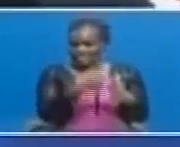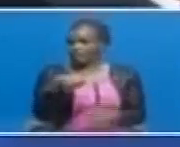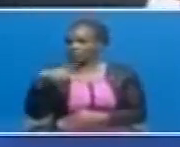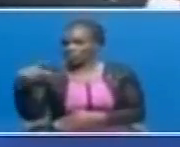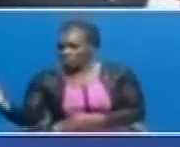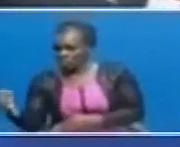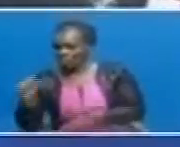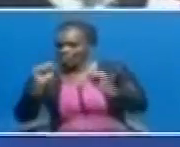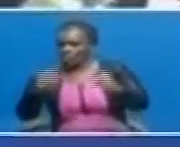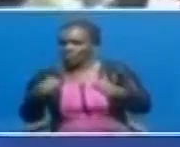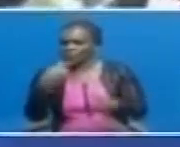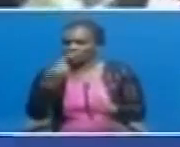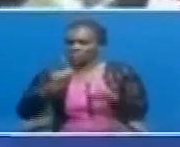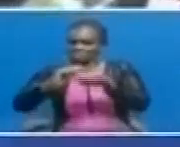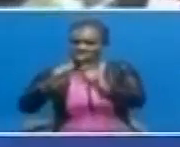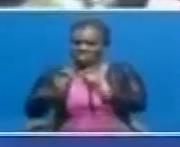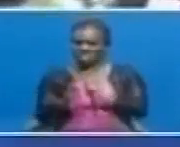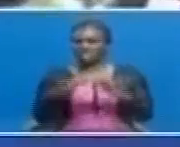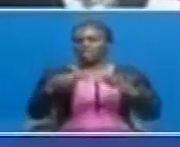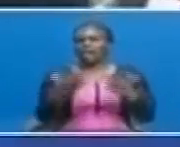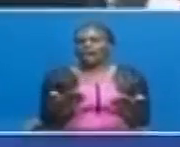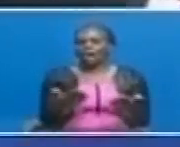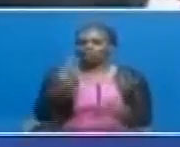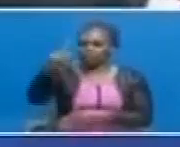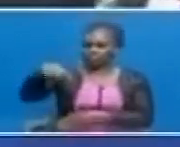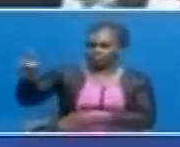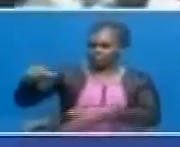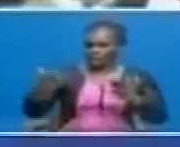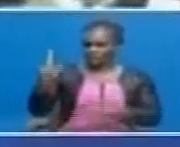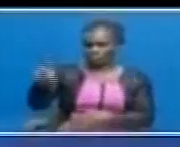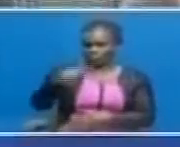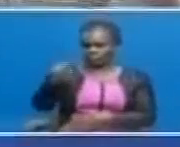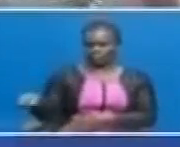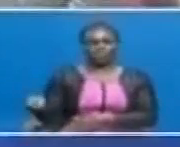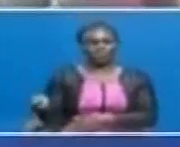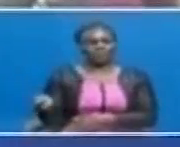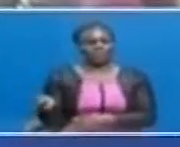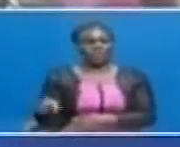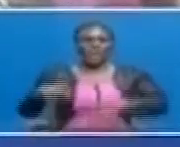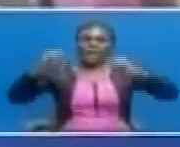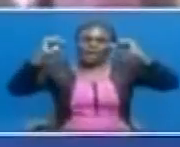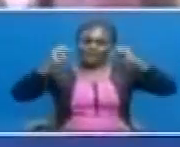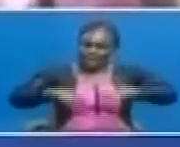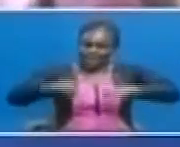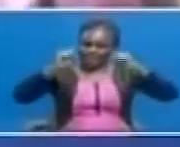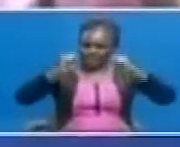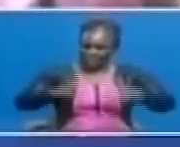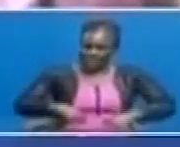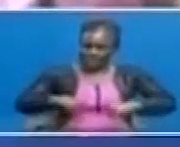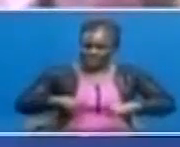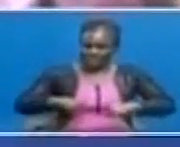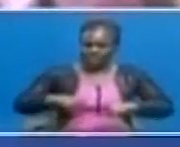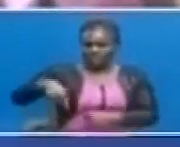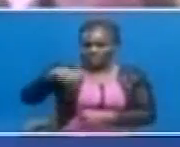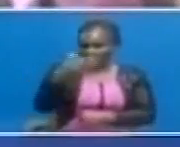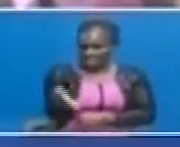Ama hapa ni sawa na hapa ni mzuri. Kumbe agreement ile tulikuwa tunasema iko, kumbe ni agreement